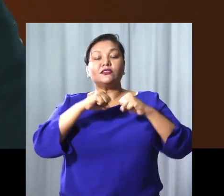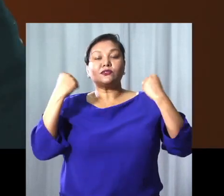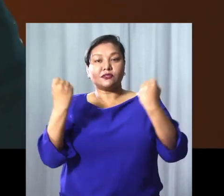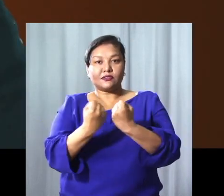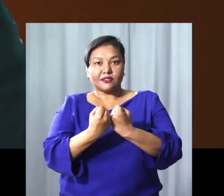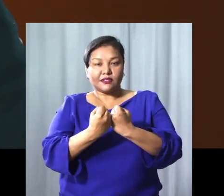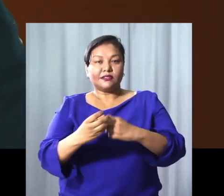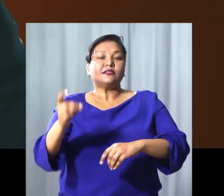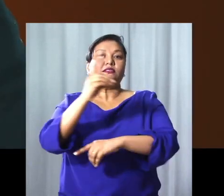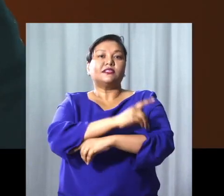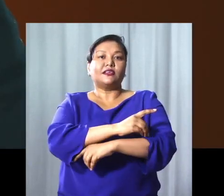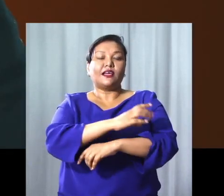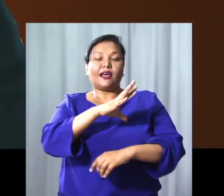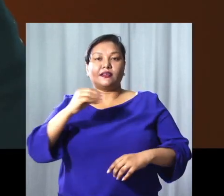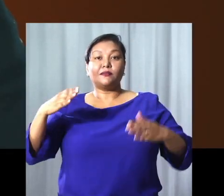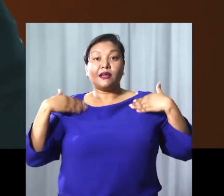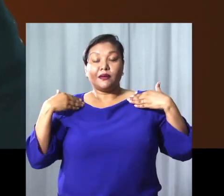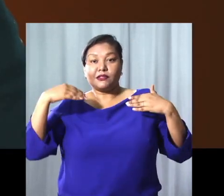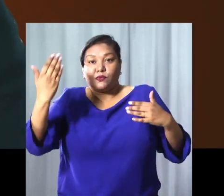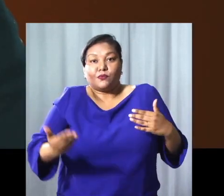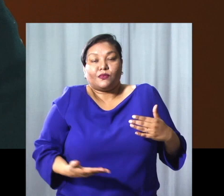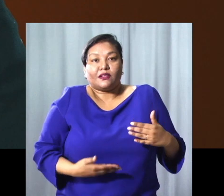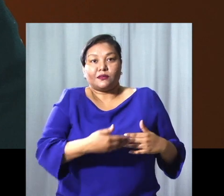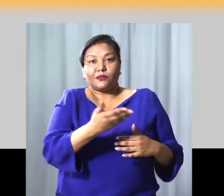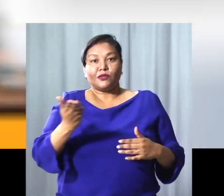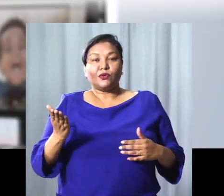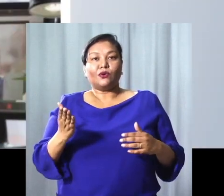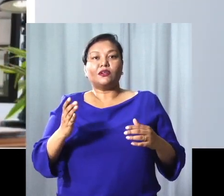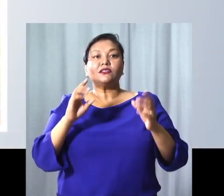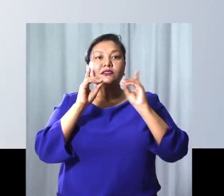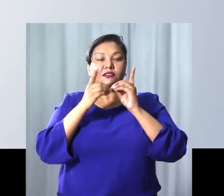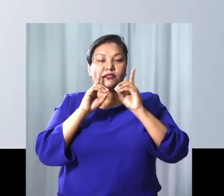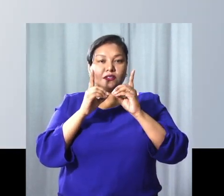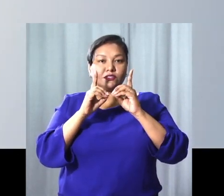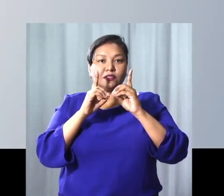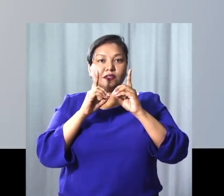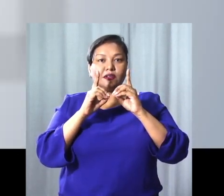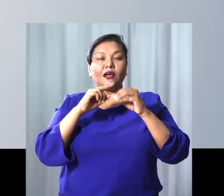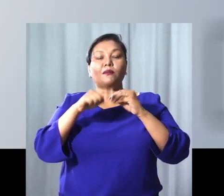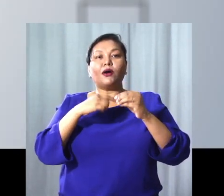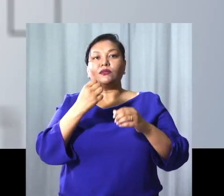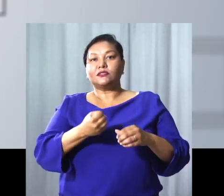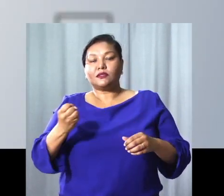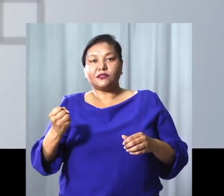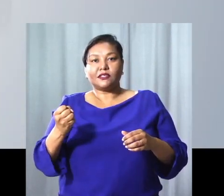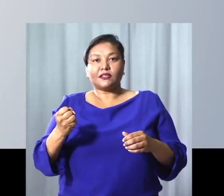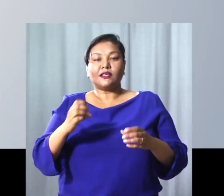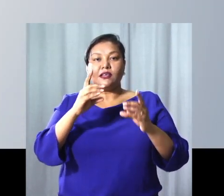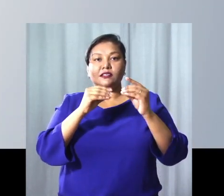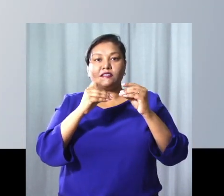with immense pleasure that I welcome you to TAT's discussion program on this year's theme,